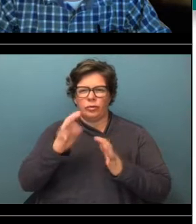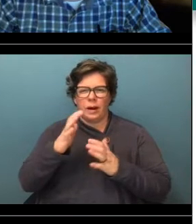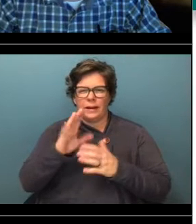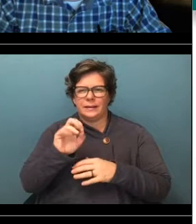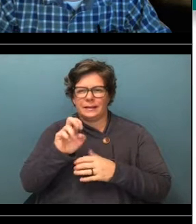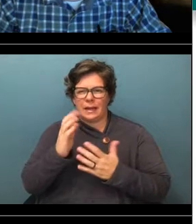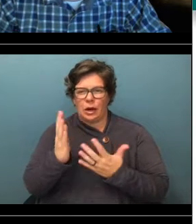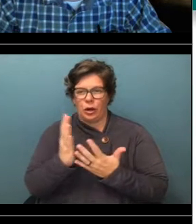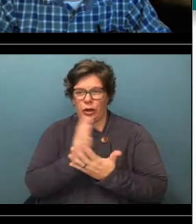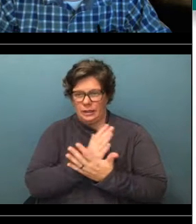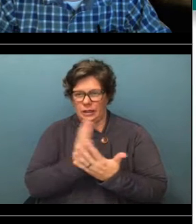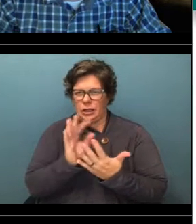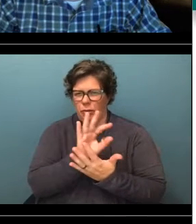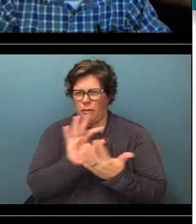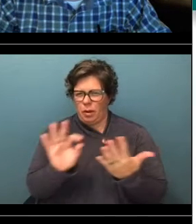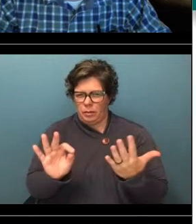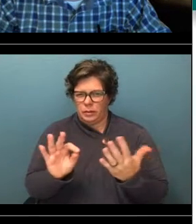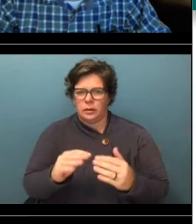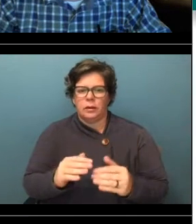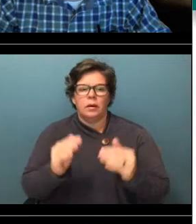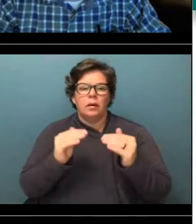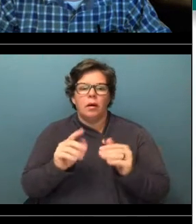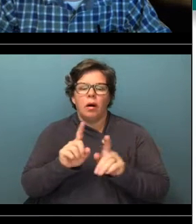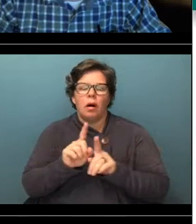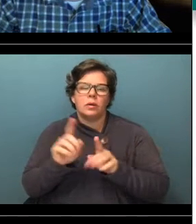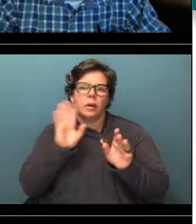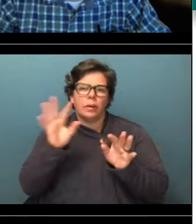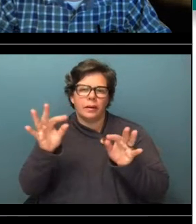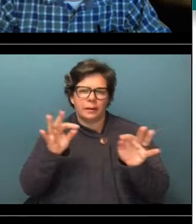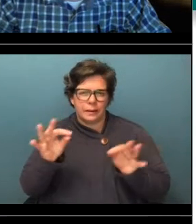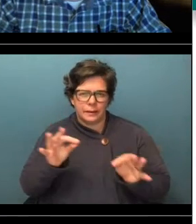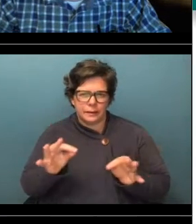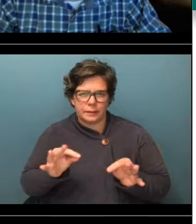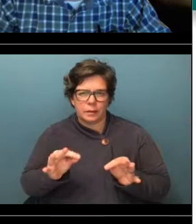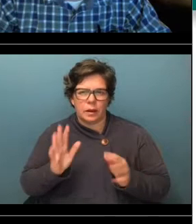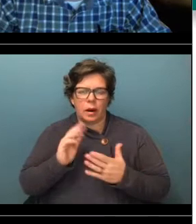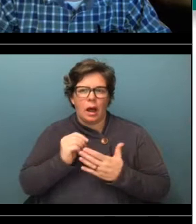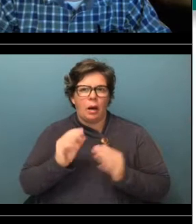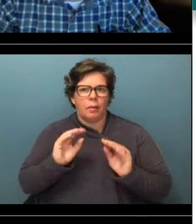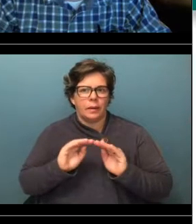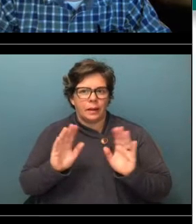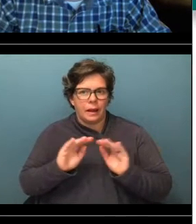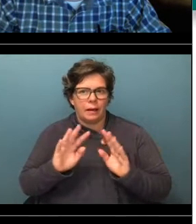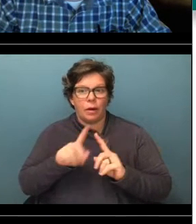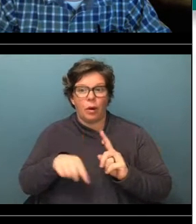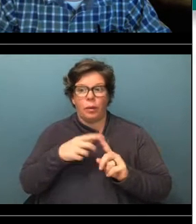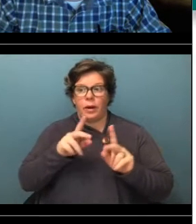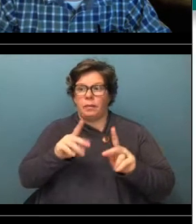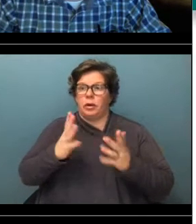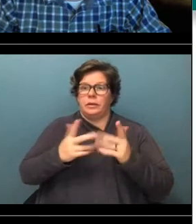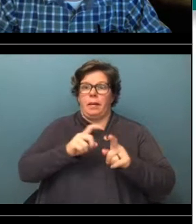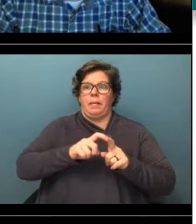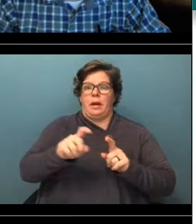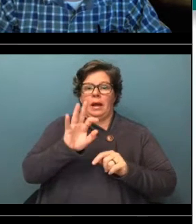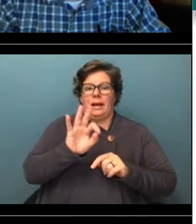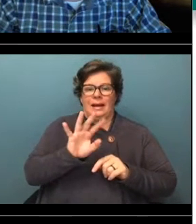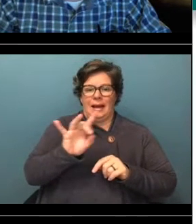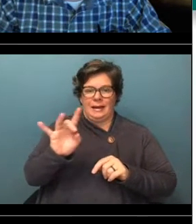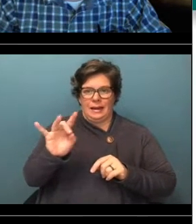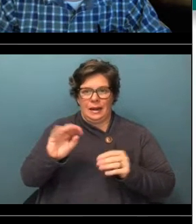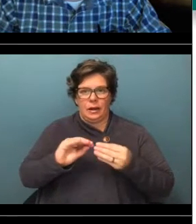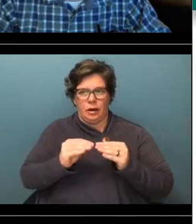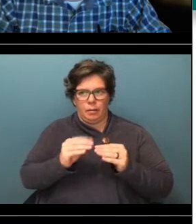and also, really kind of articulate and help clarify when a person might call 988, when